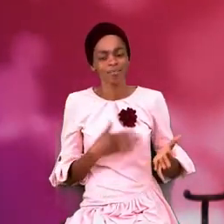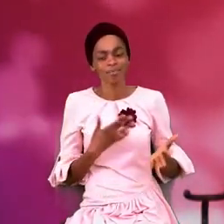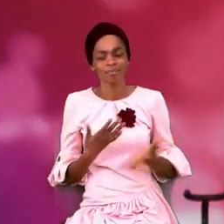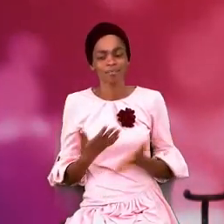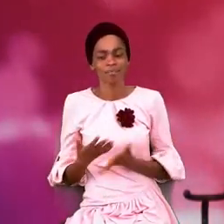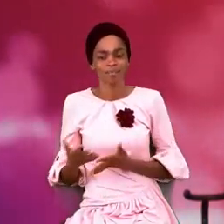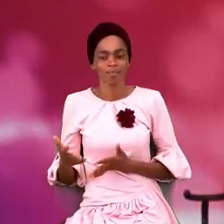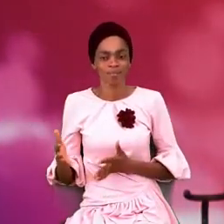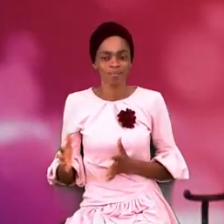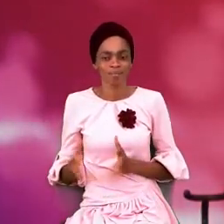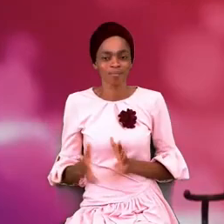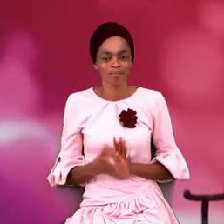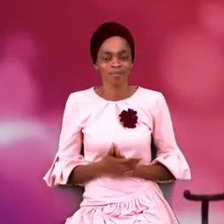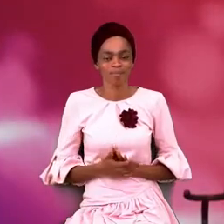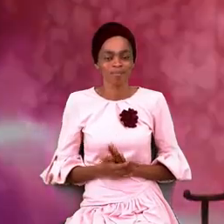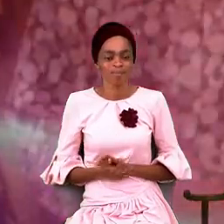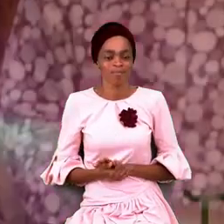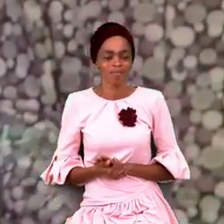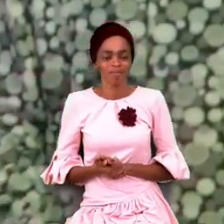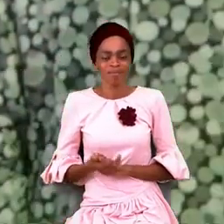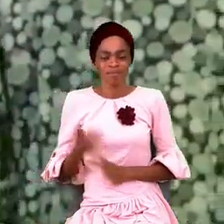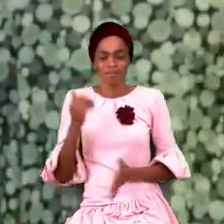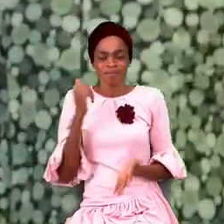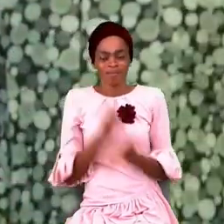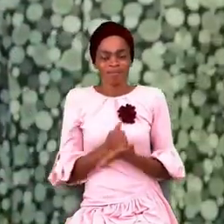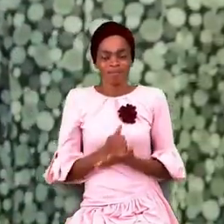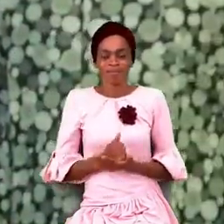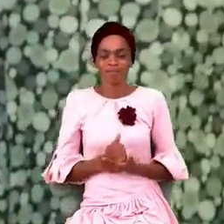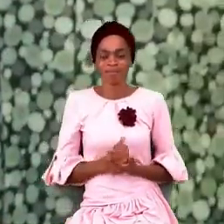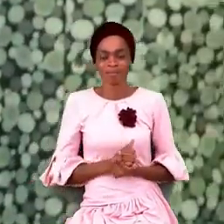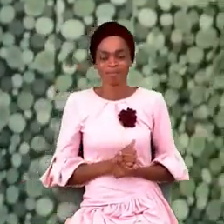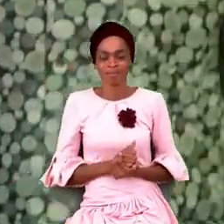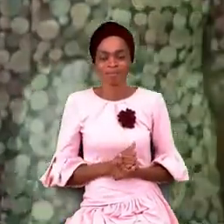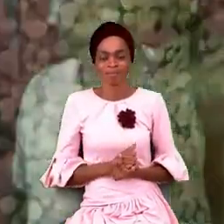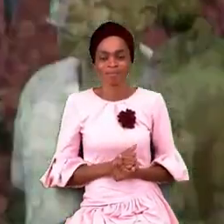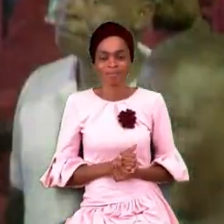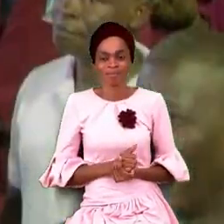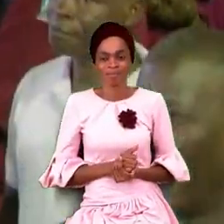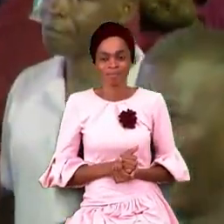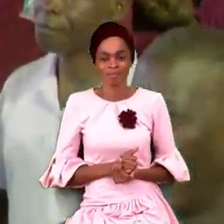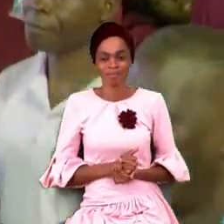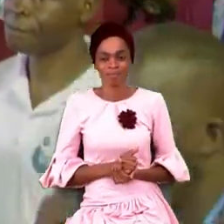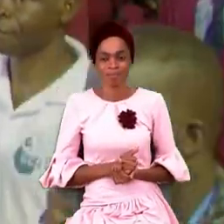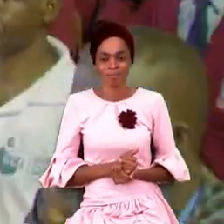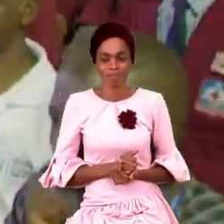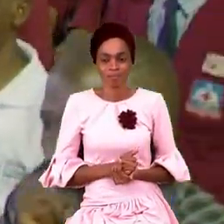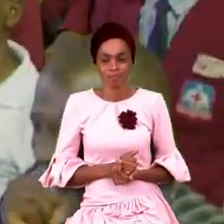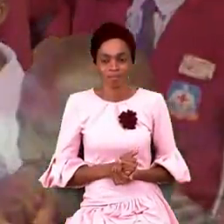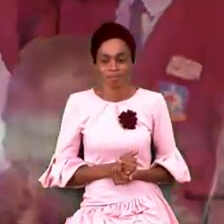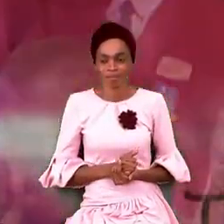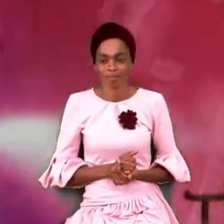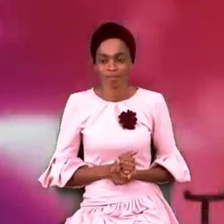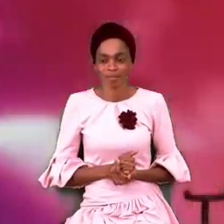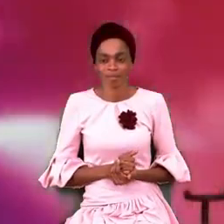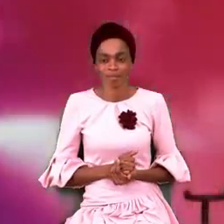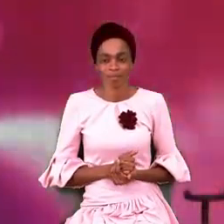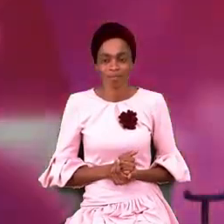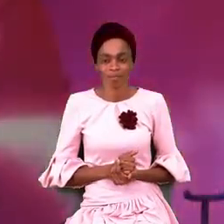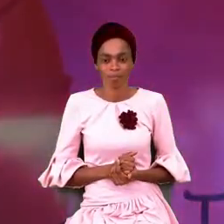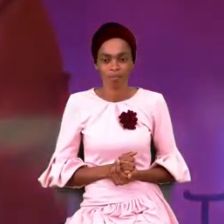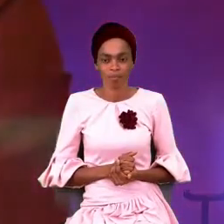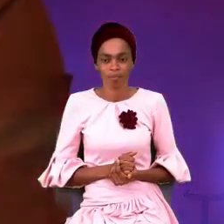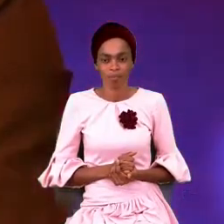Savior, He can move the mountains. My God is mighty